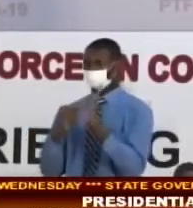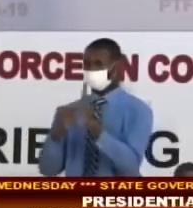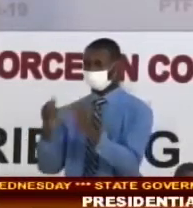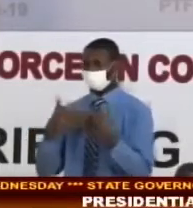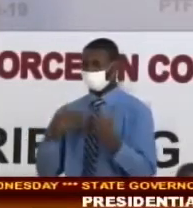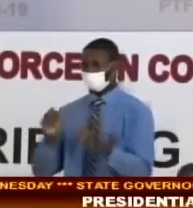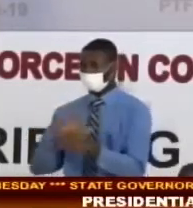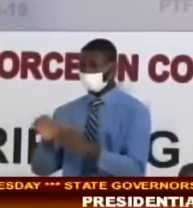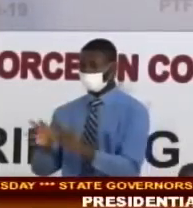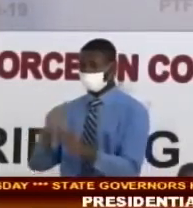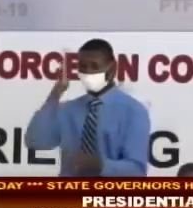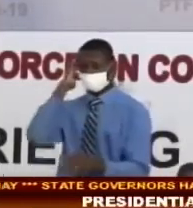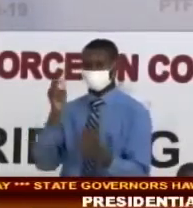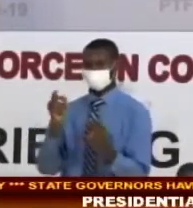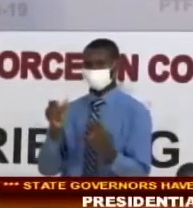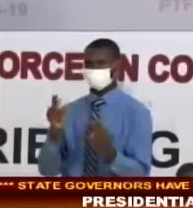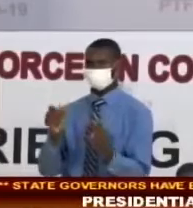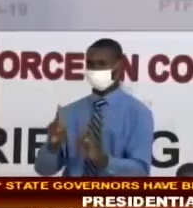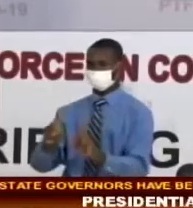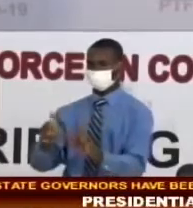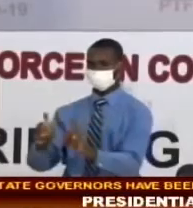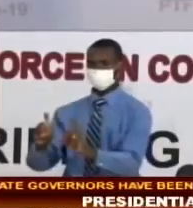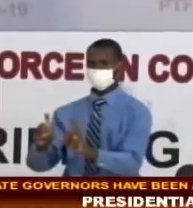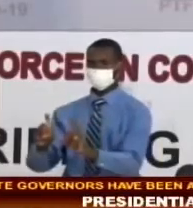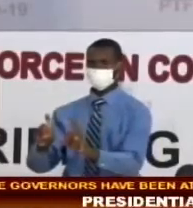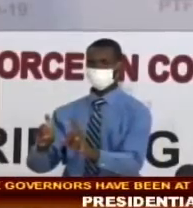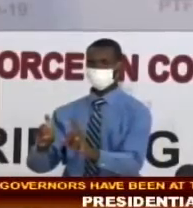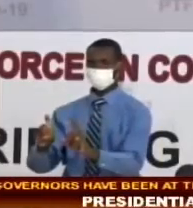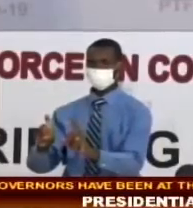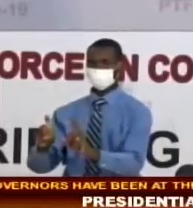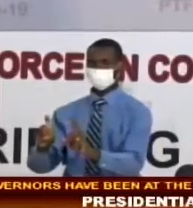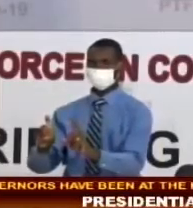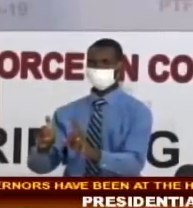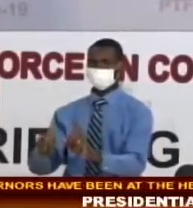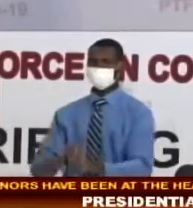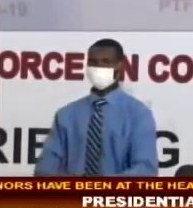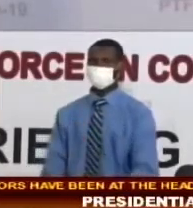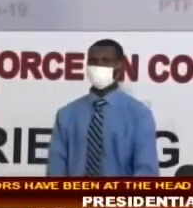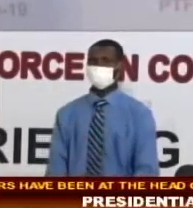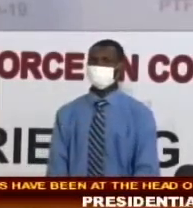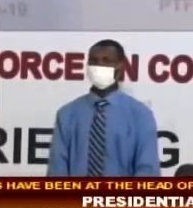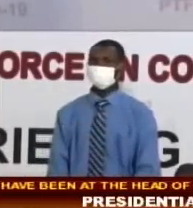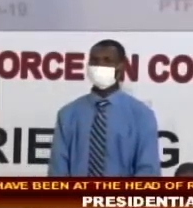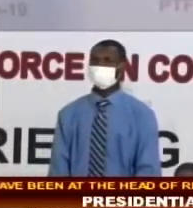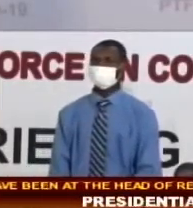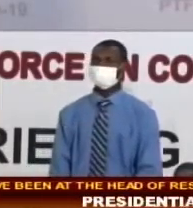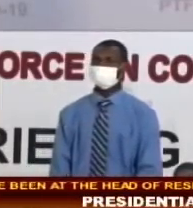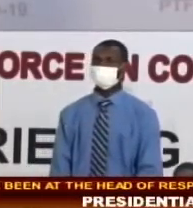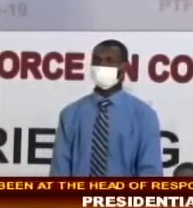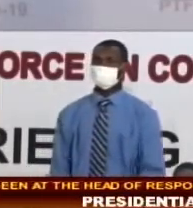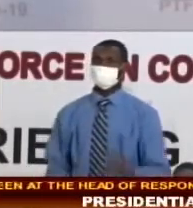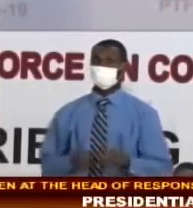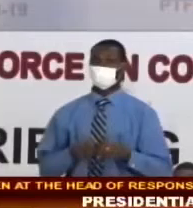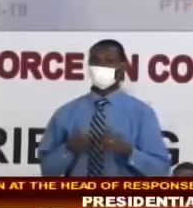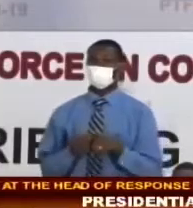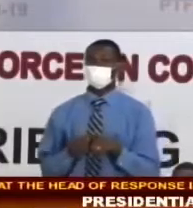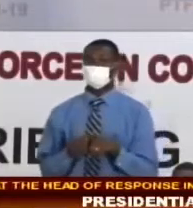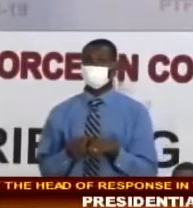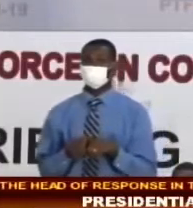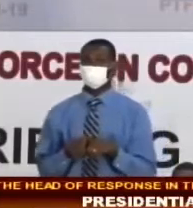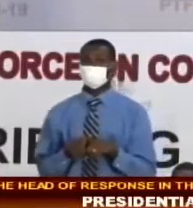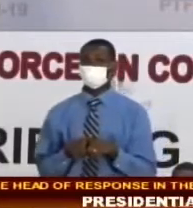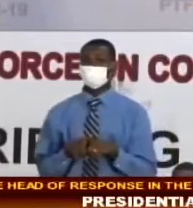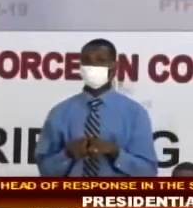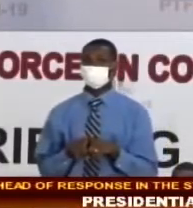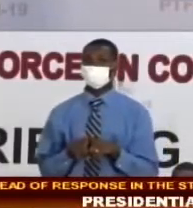that health worker will necessarily need to be tested. And of course, under